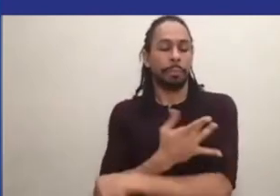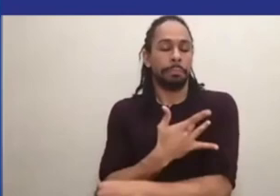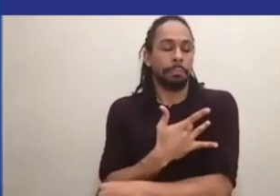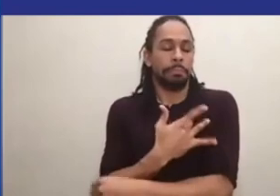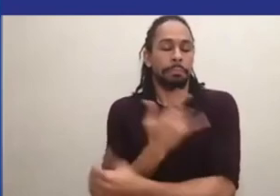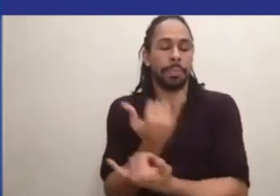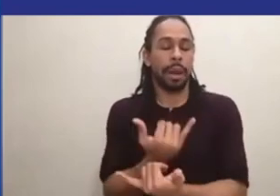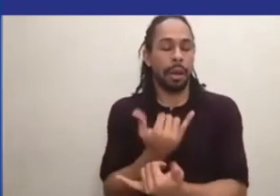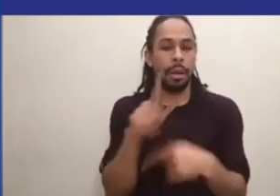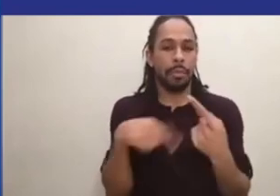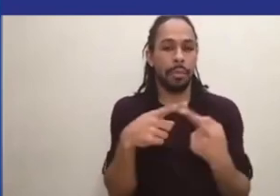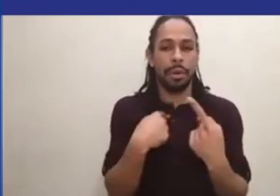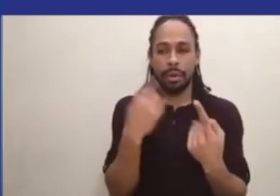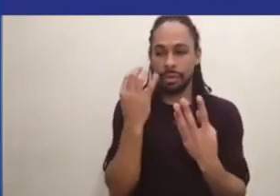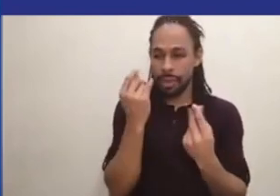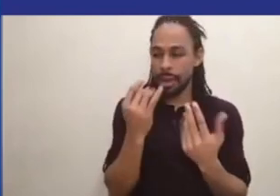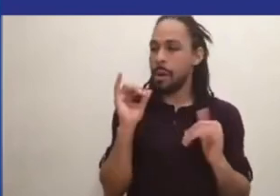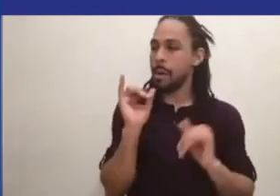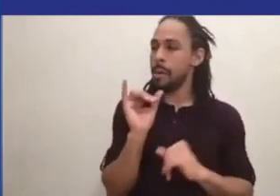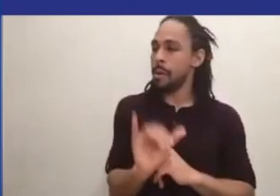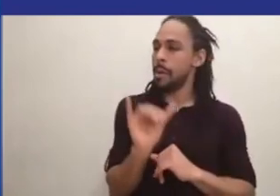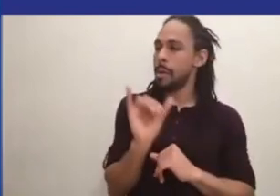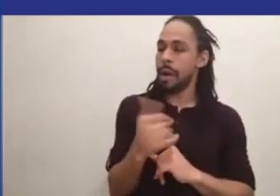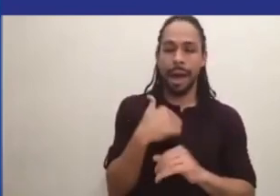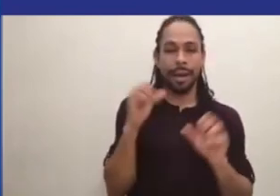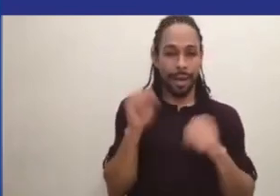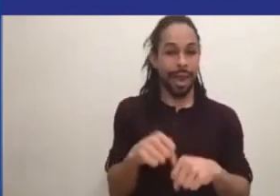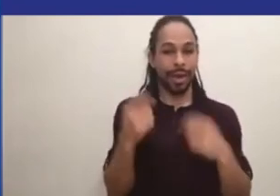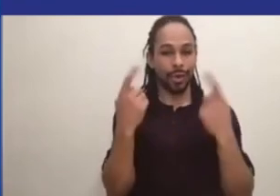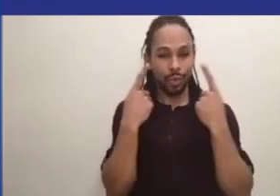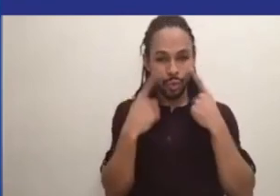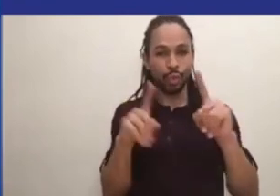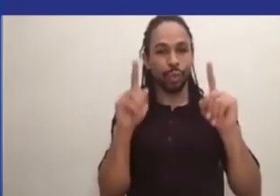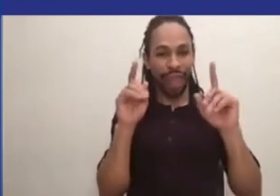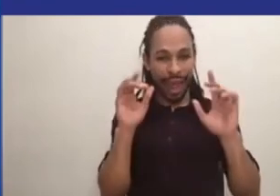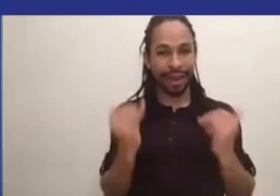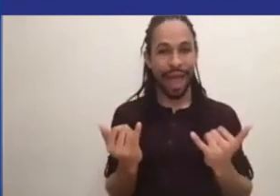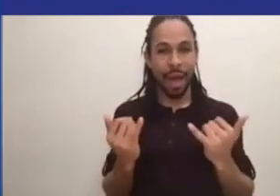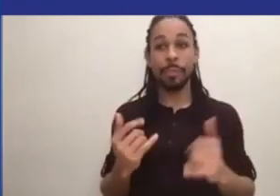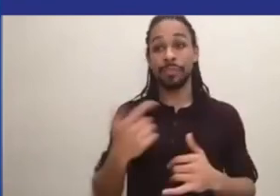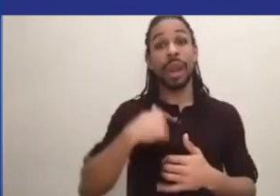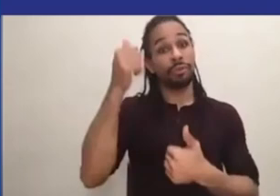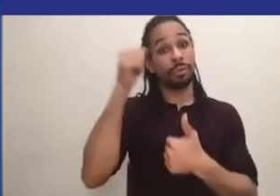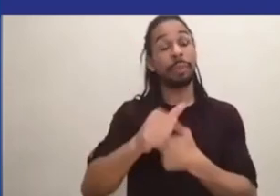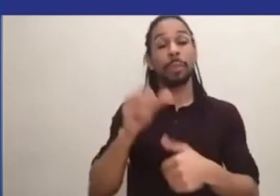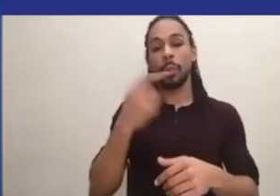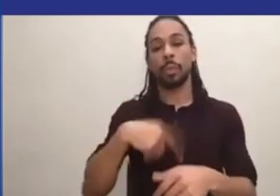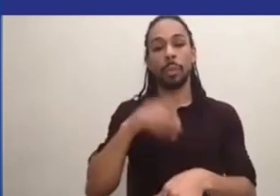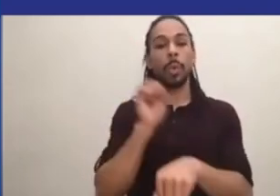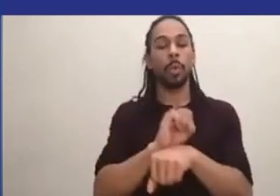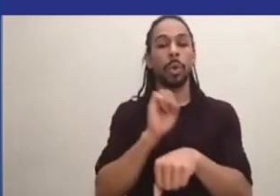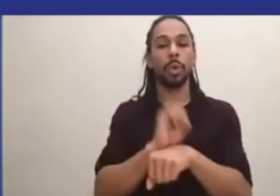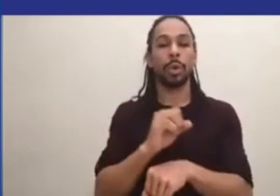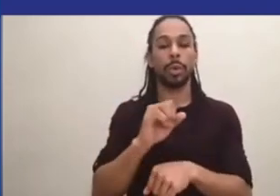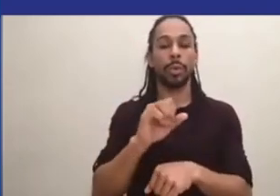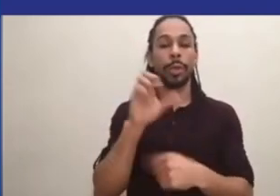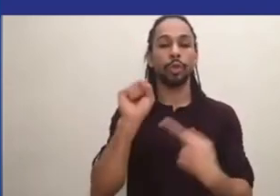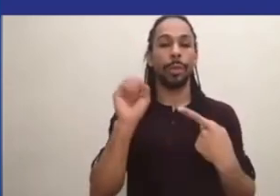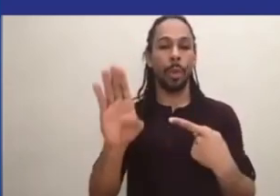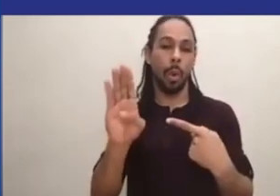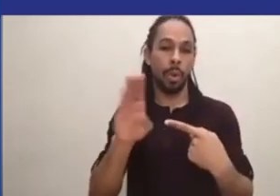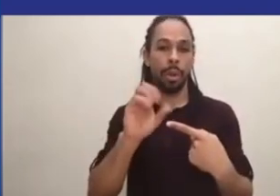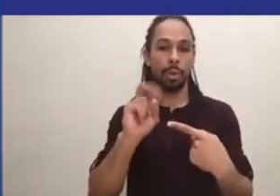the days when I can do that. You know, I remember we were working on Super Bowl Beyonce did Super Bowl